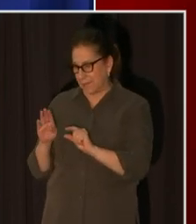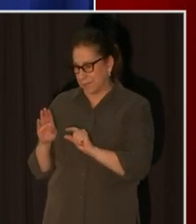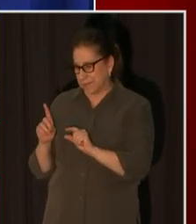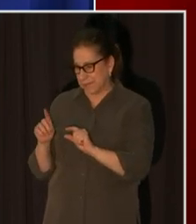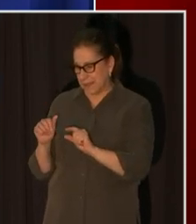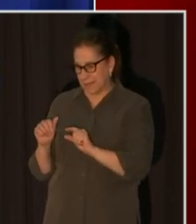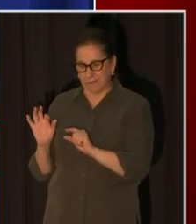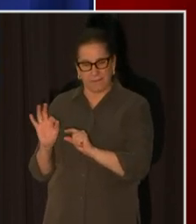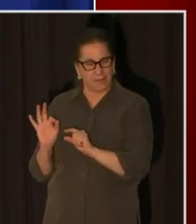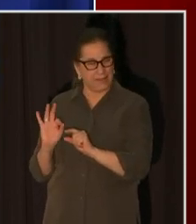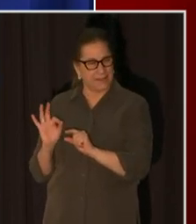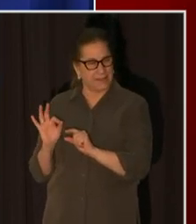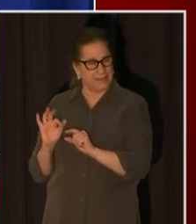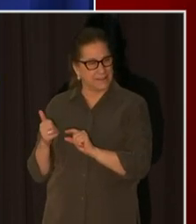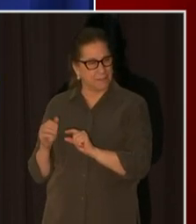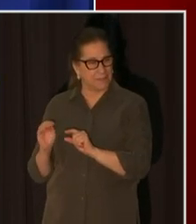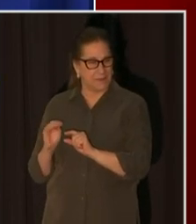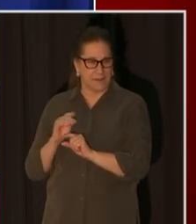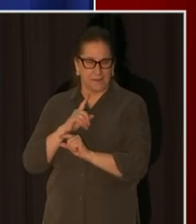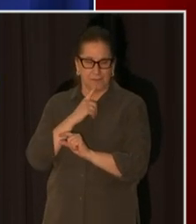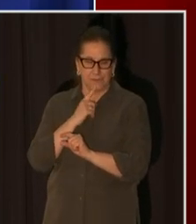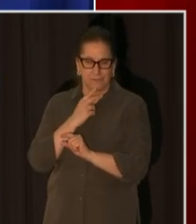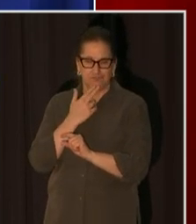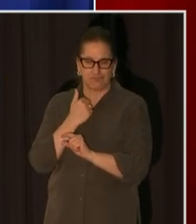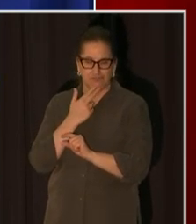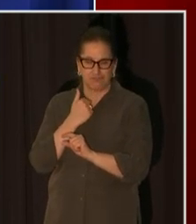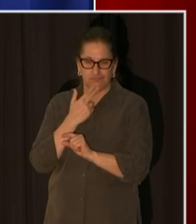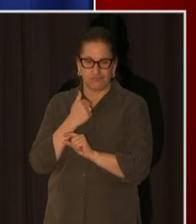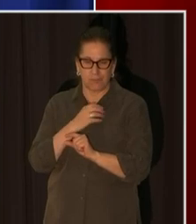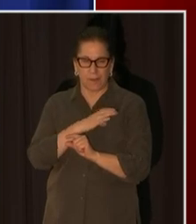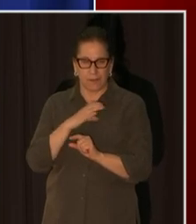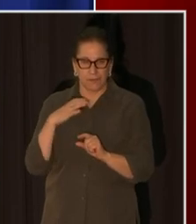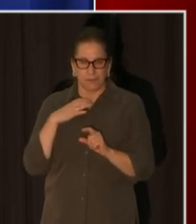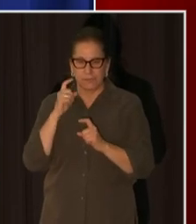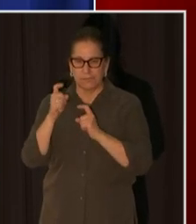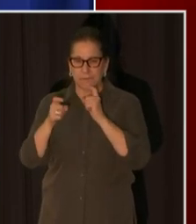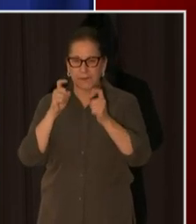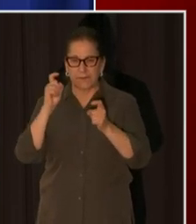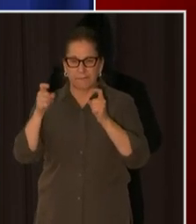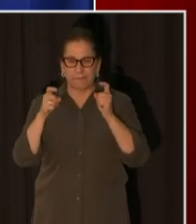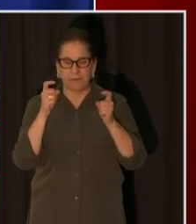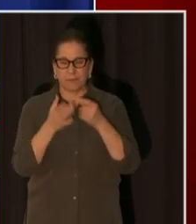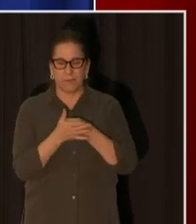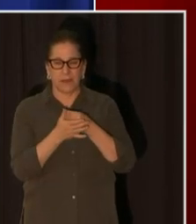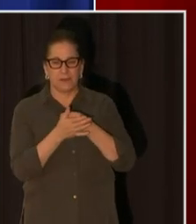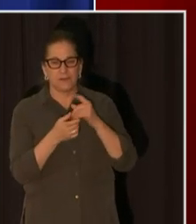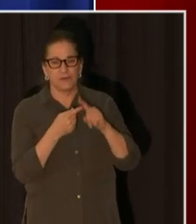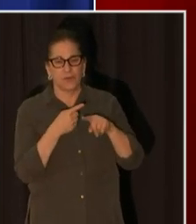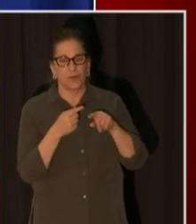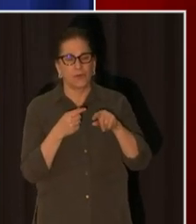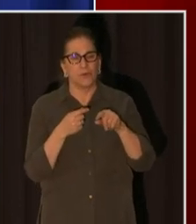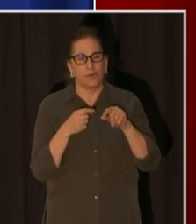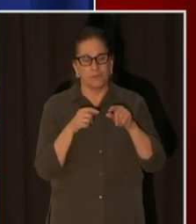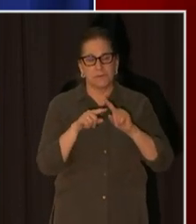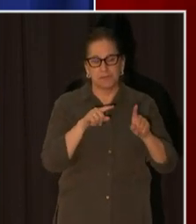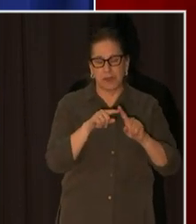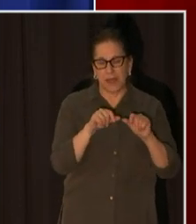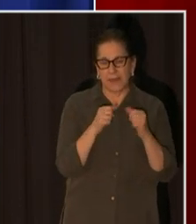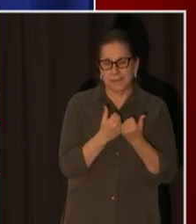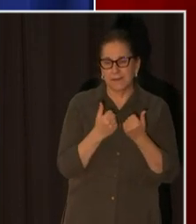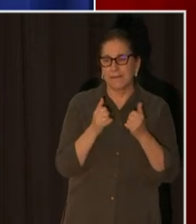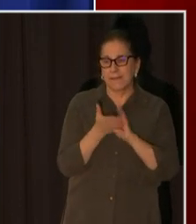together. And the next phase of the recovery and the next phase of the help has to be different. The types of funding that we